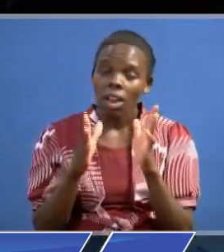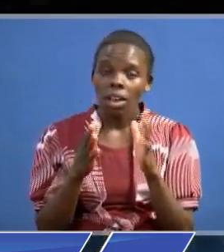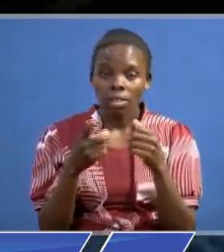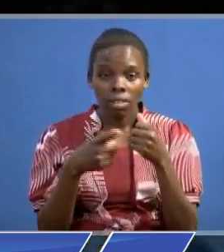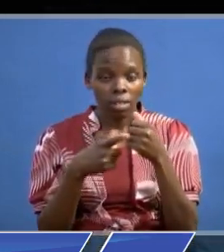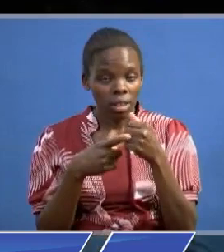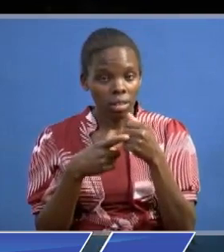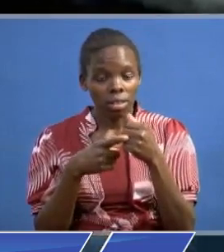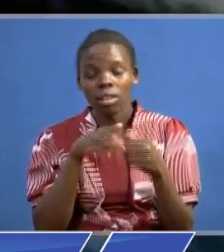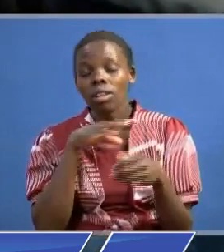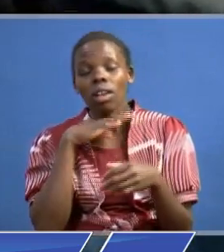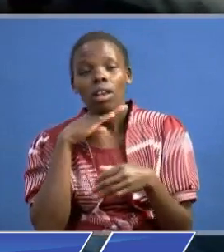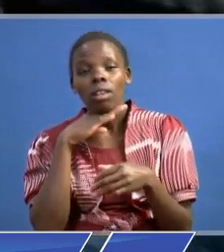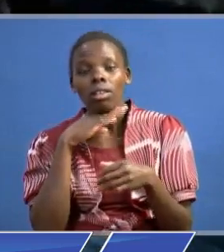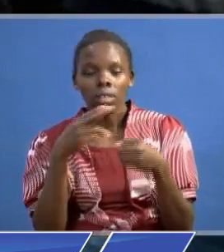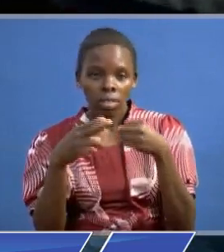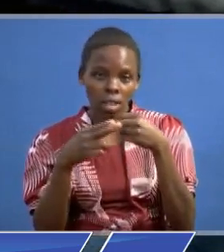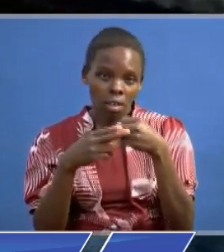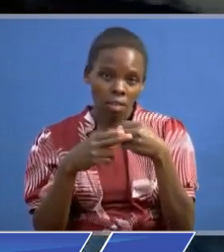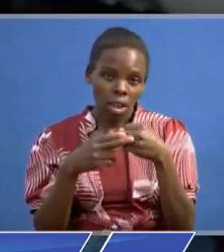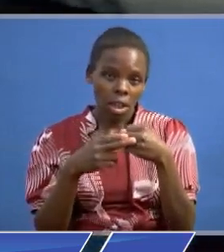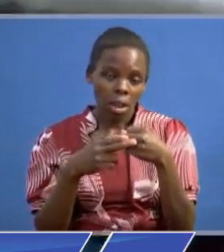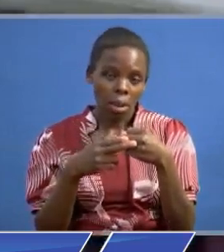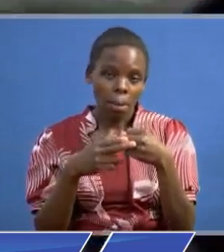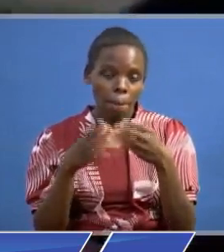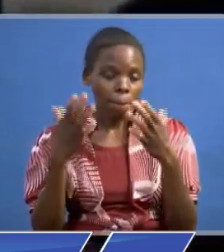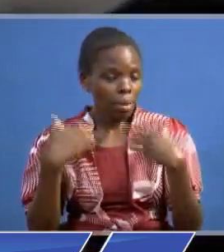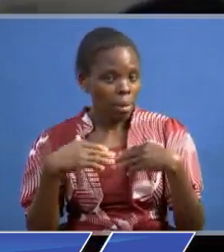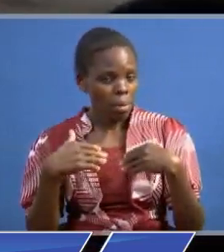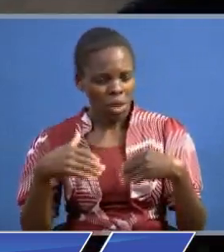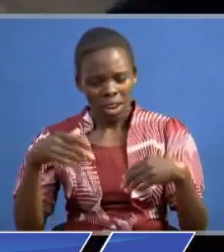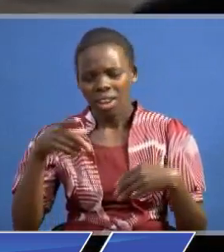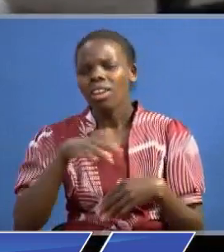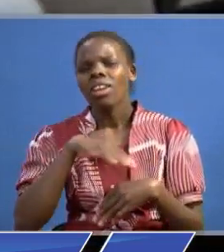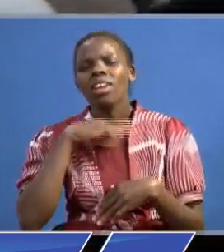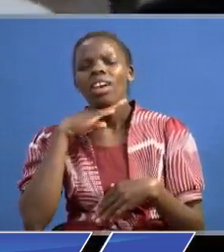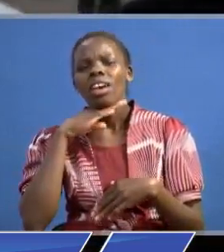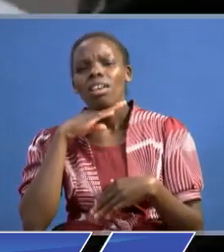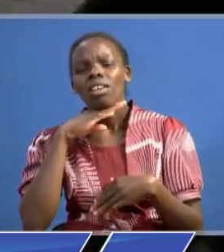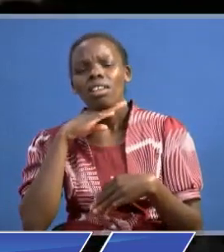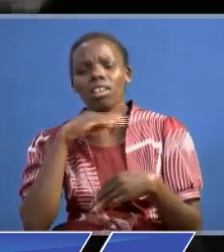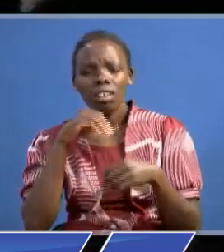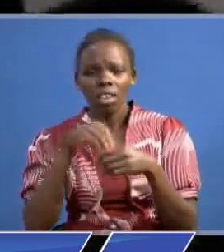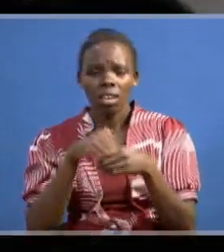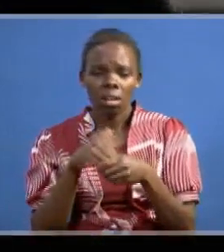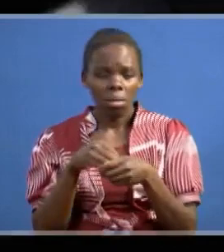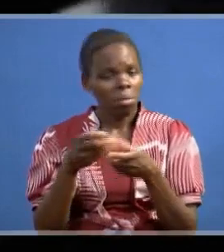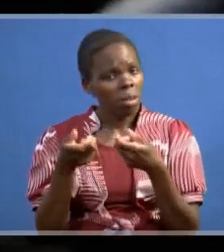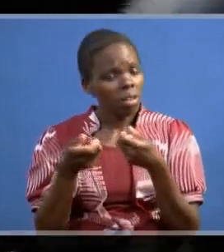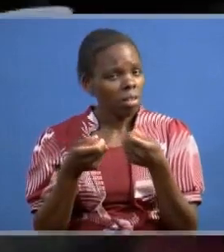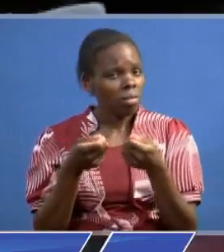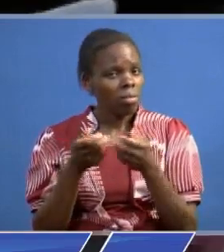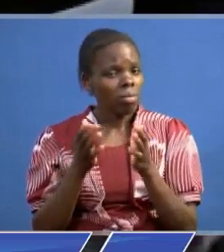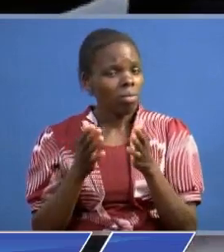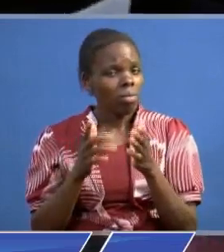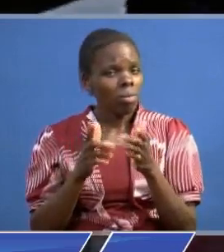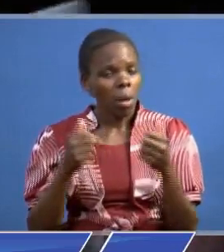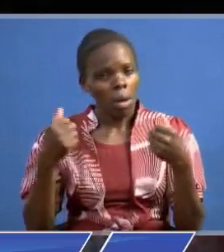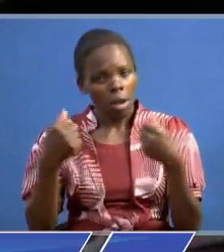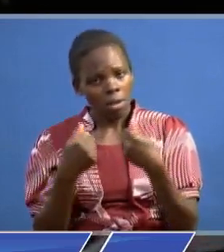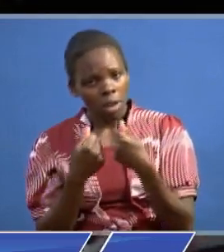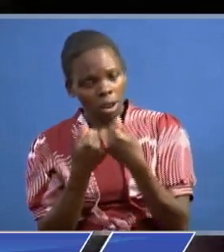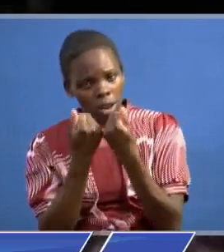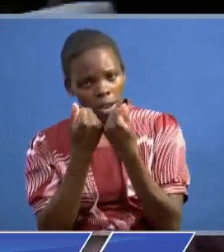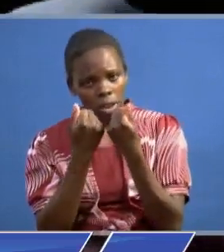yet another accident, 7 people including the driver perished after the matatu they were traveling in collided with a lorry at Kitsabu area